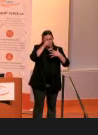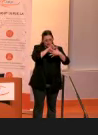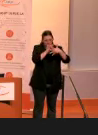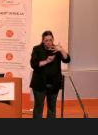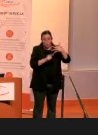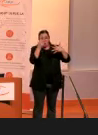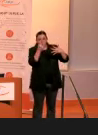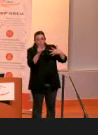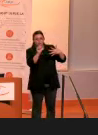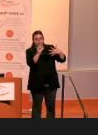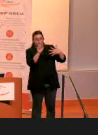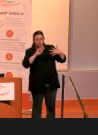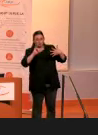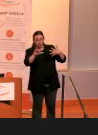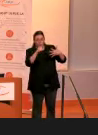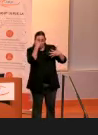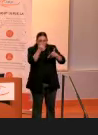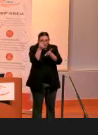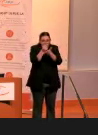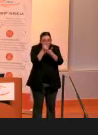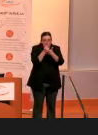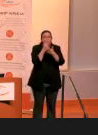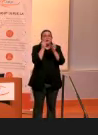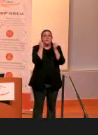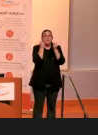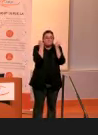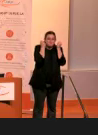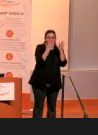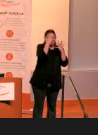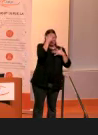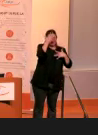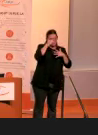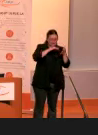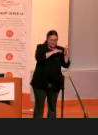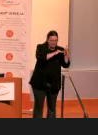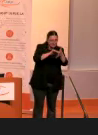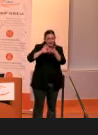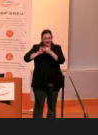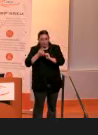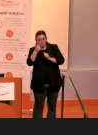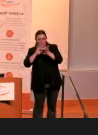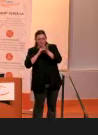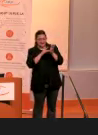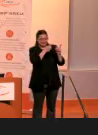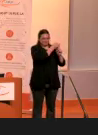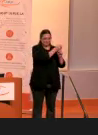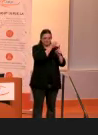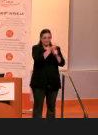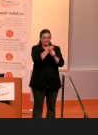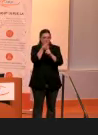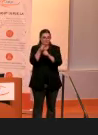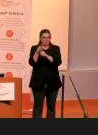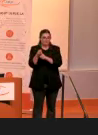trial, one therapy with multiple diseases based on shared immunologic and